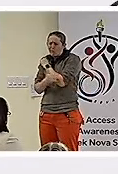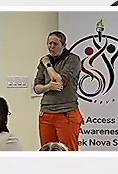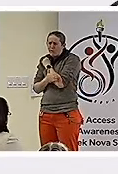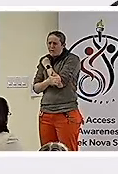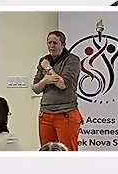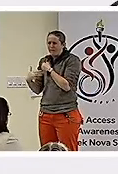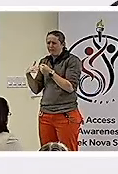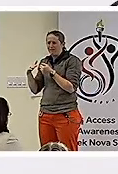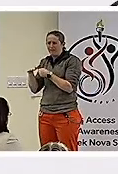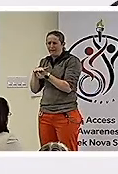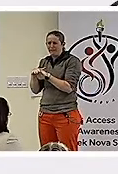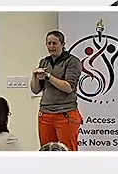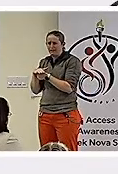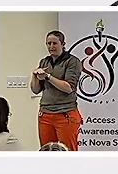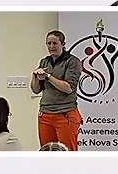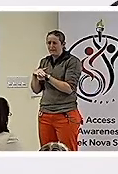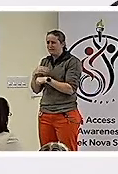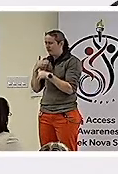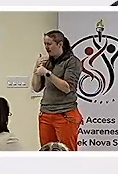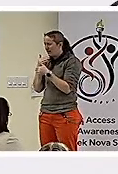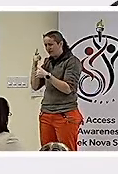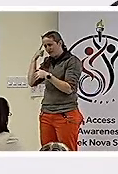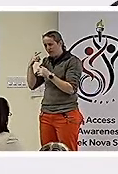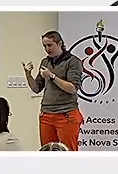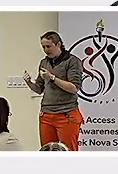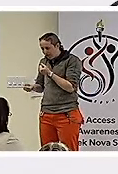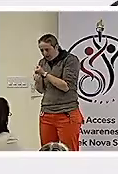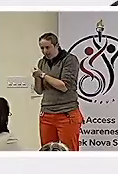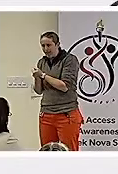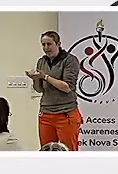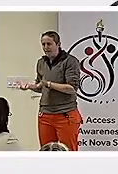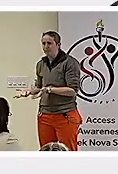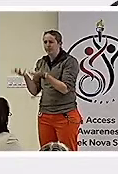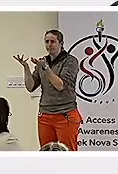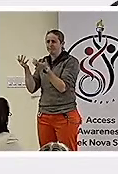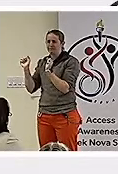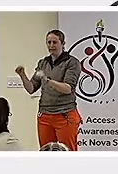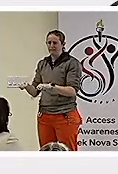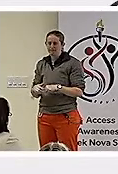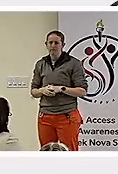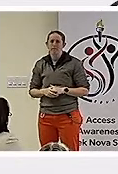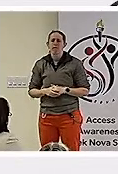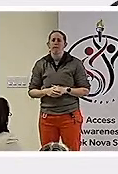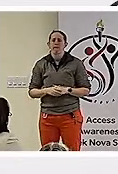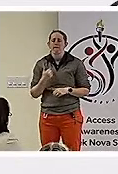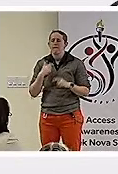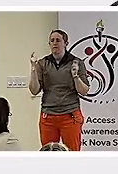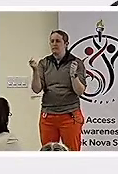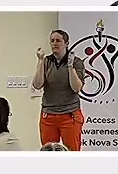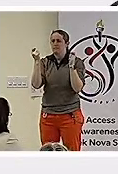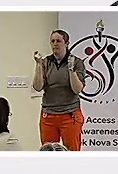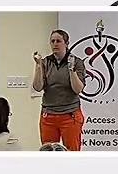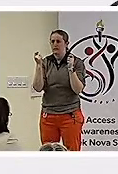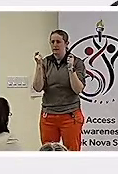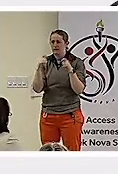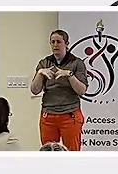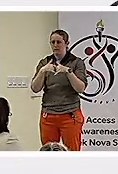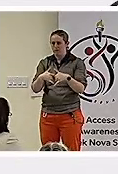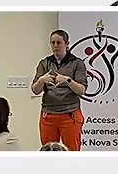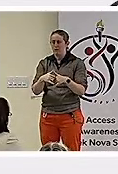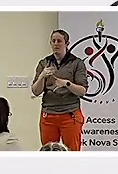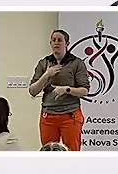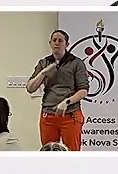all for allowing us to flourish together. I'd like to celebrate this award by accepting this in honor of my daughter